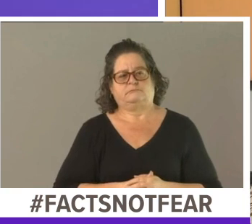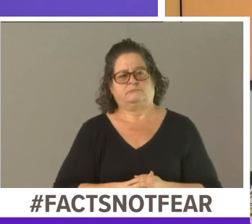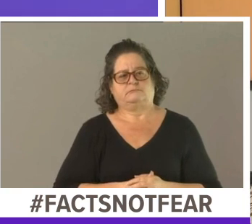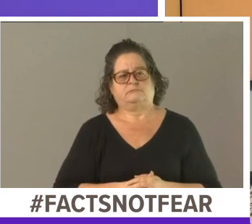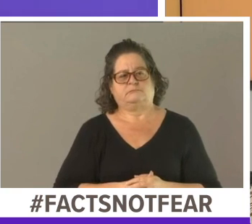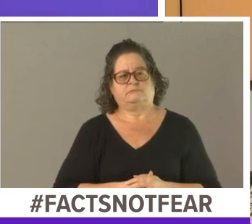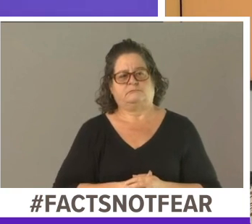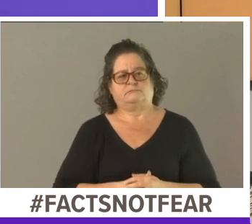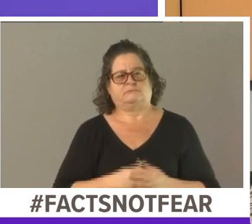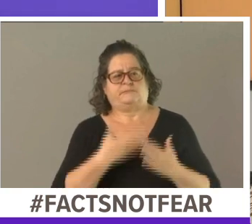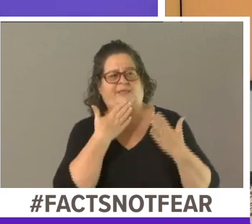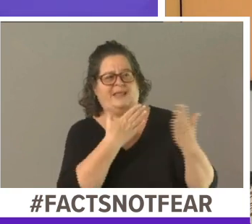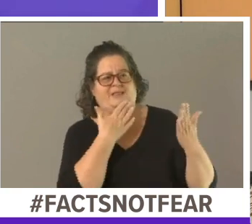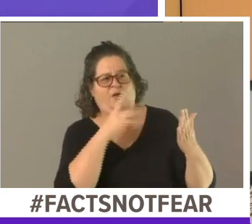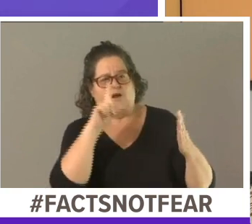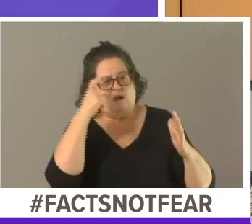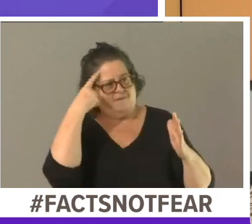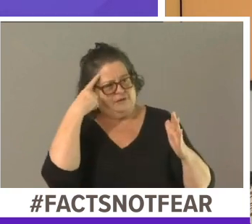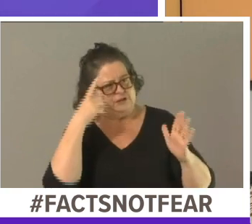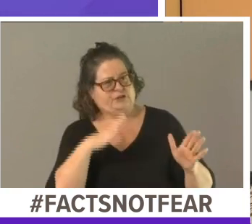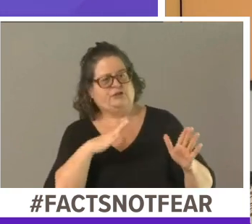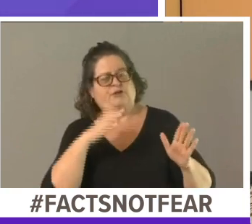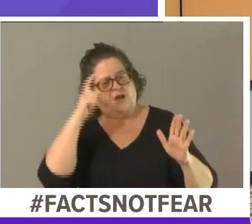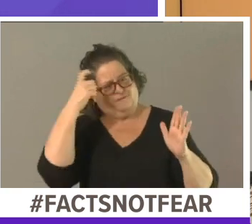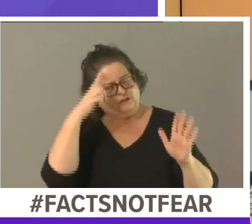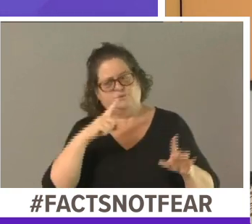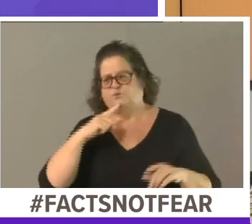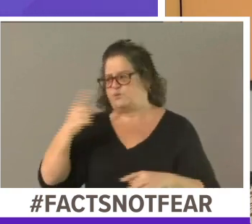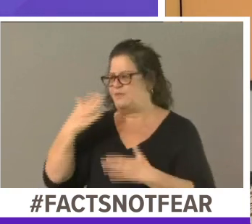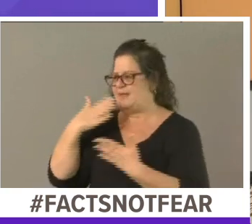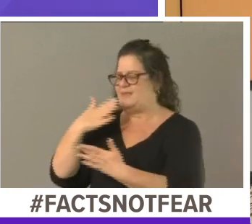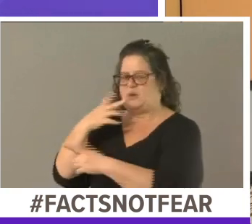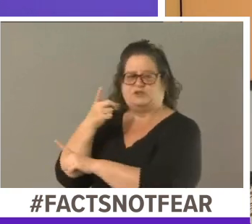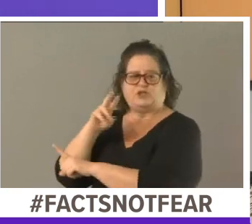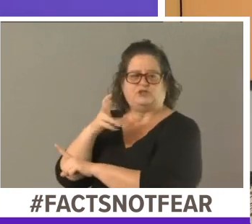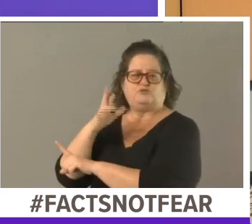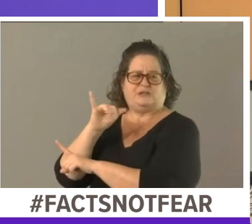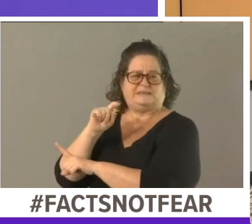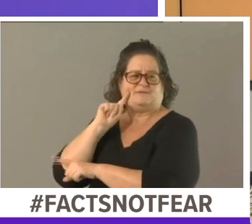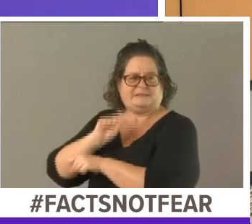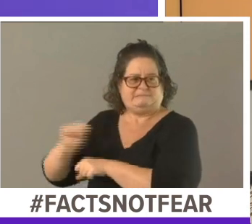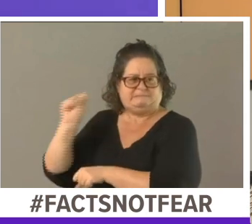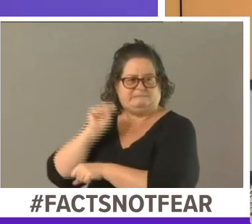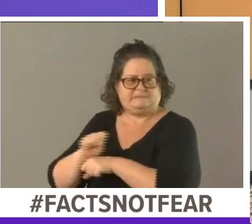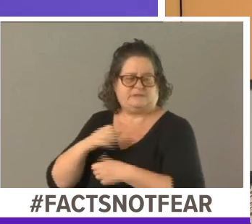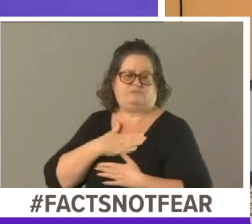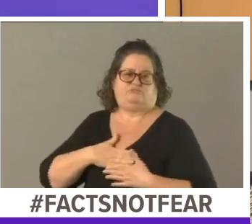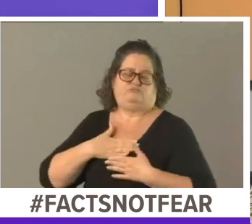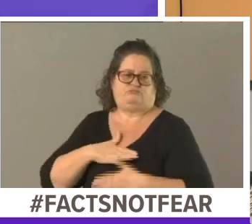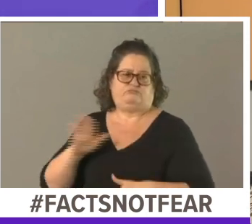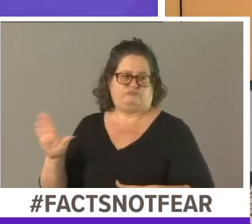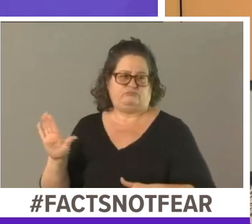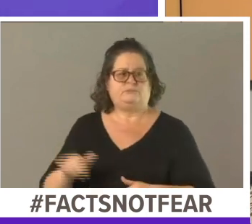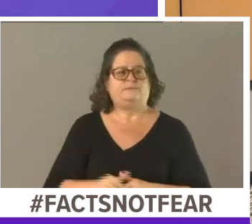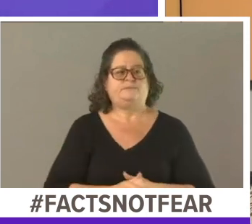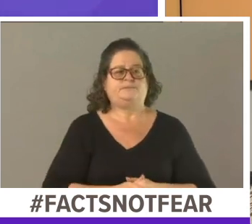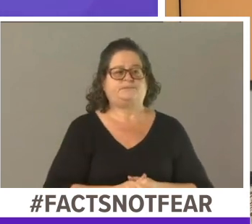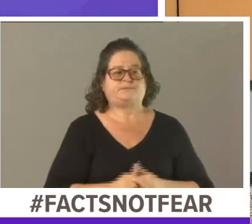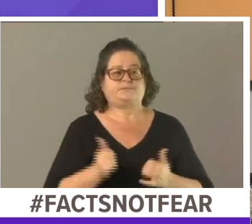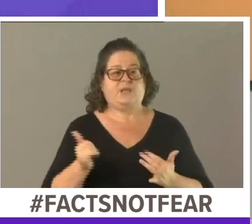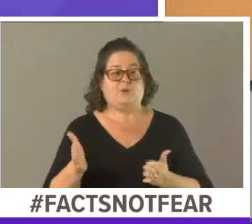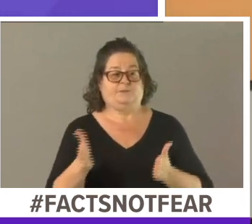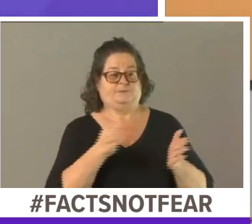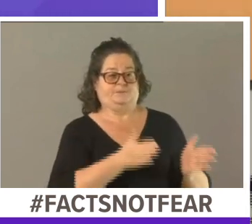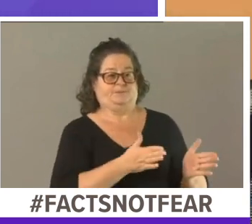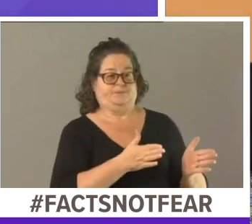is grateful. And now to Major General Mick McGuire for an update on the Guard and the Department for Emergency and Military